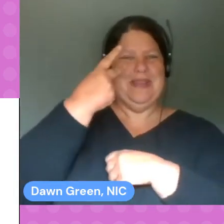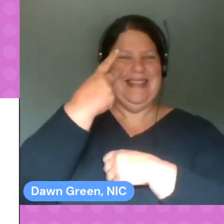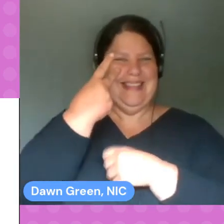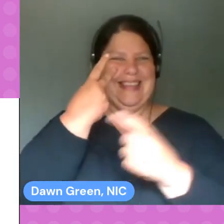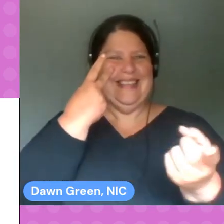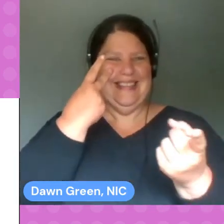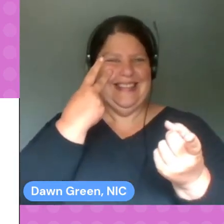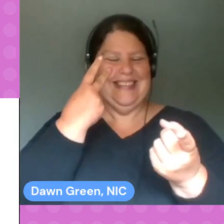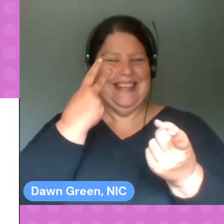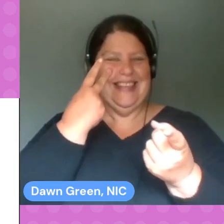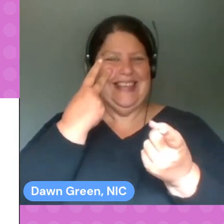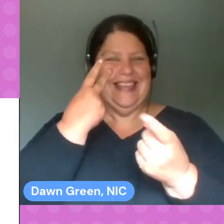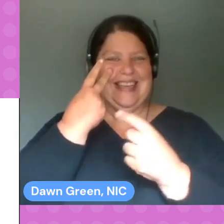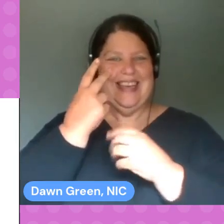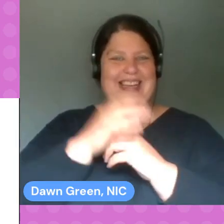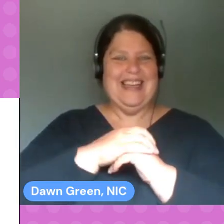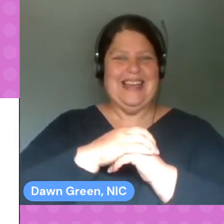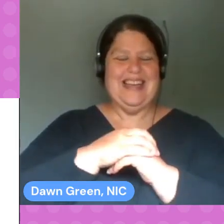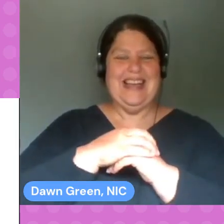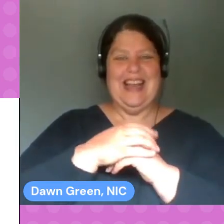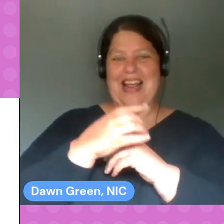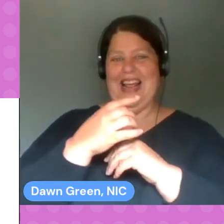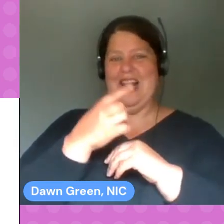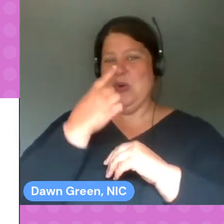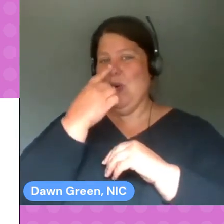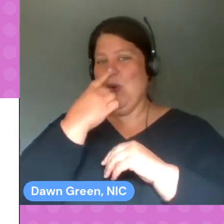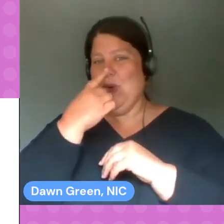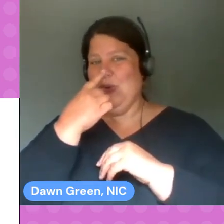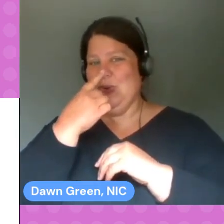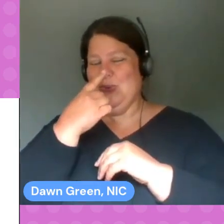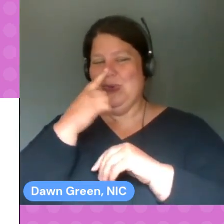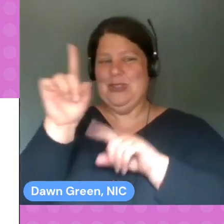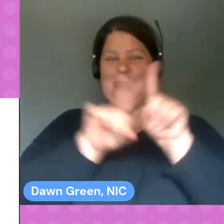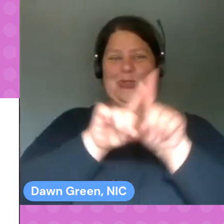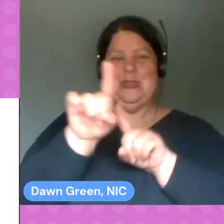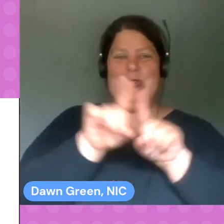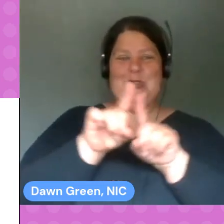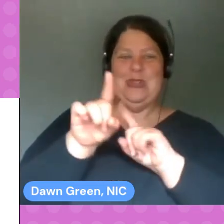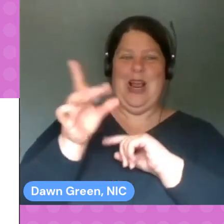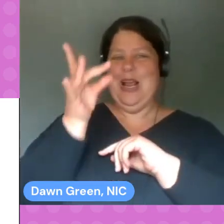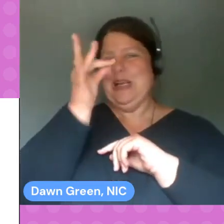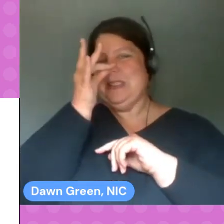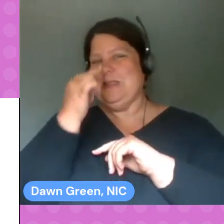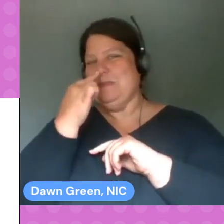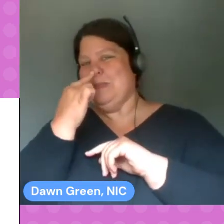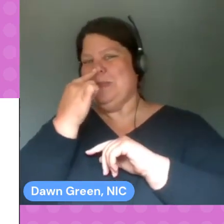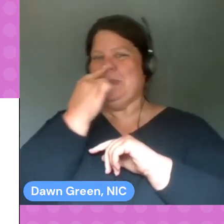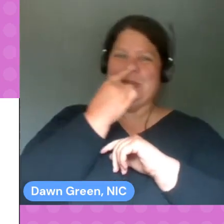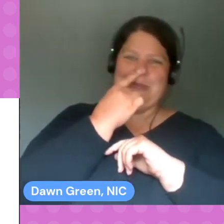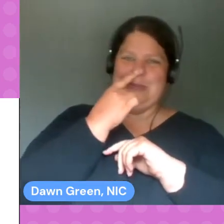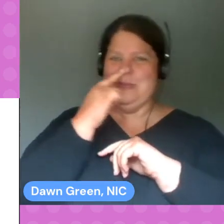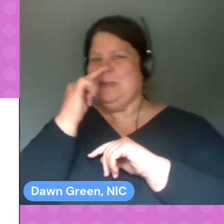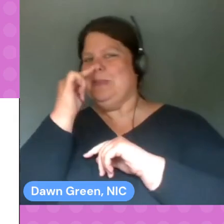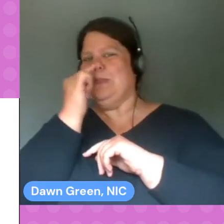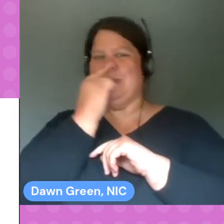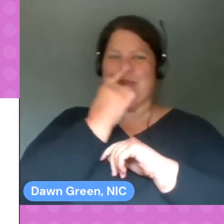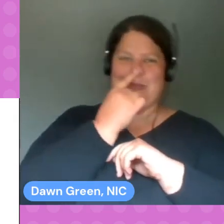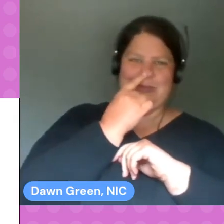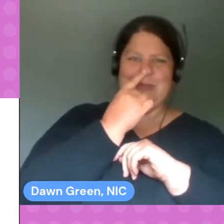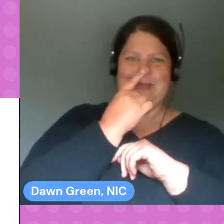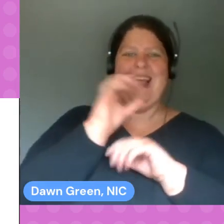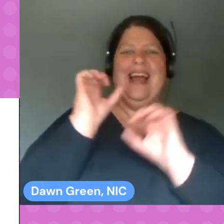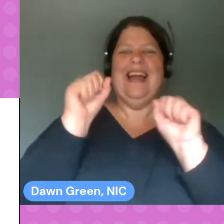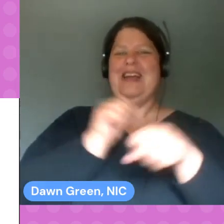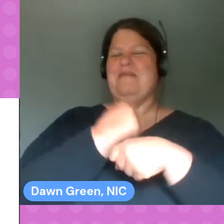Forever Go to Nose, lets that kid stick a star sprite to her face and move it around. You can make all kinds of